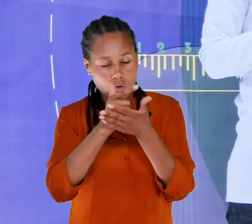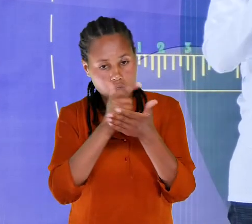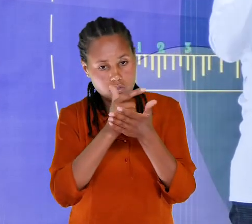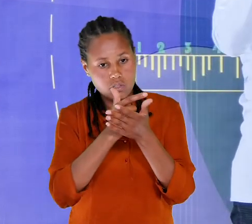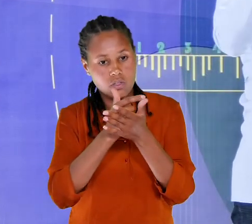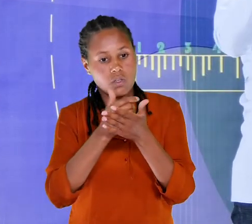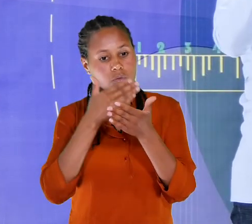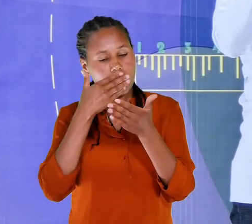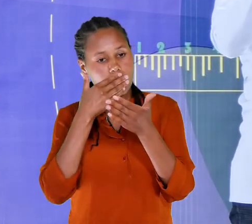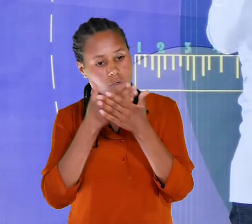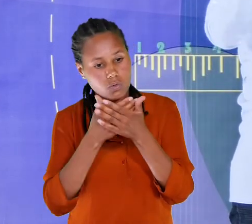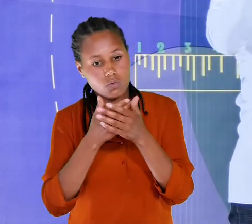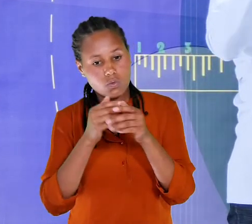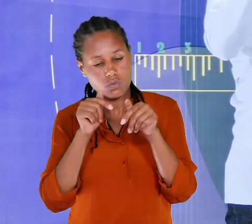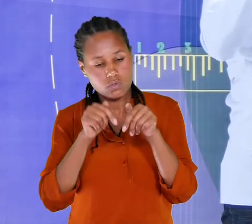attention.